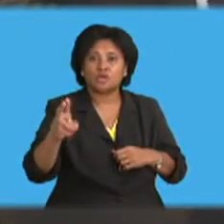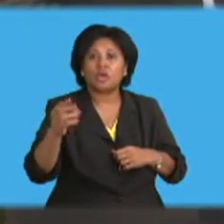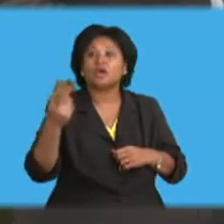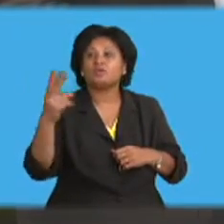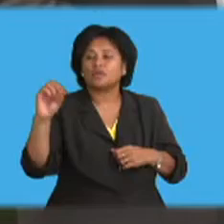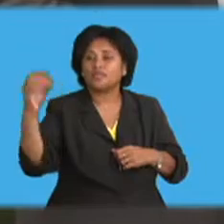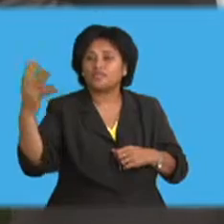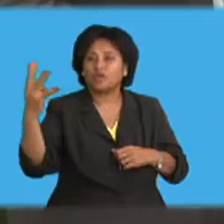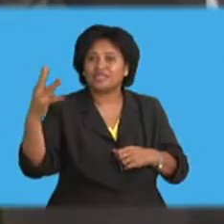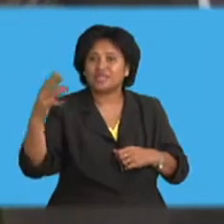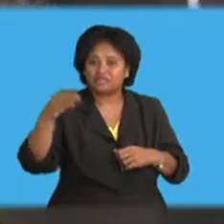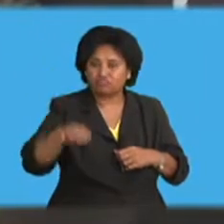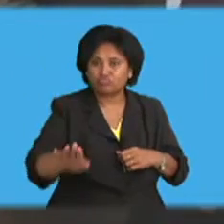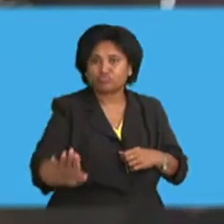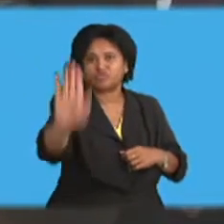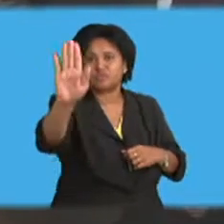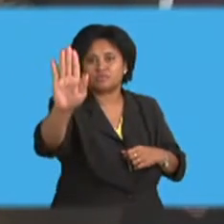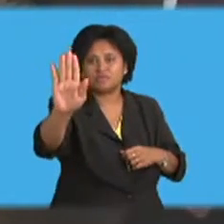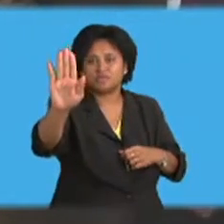2014, 721.